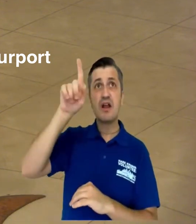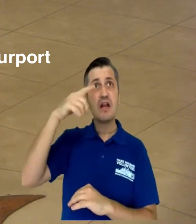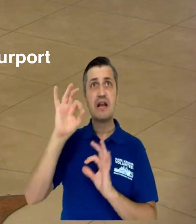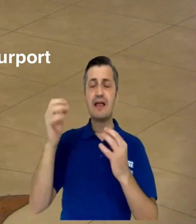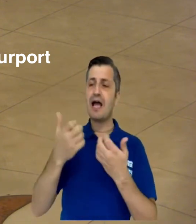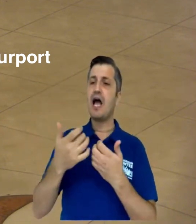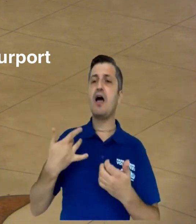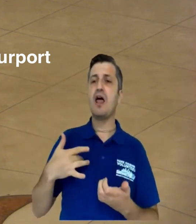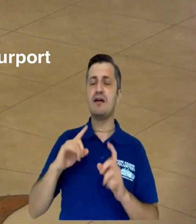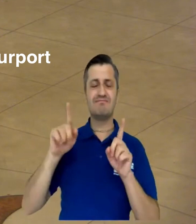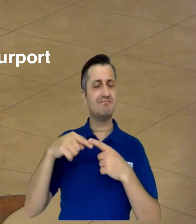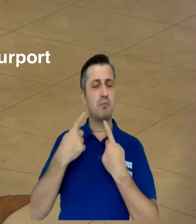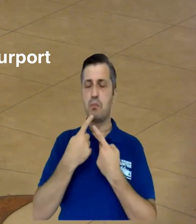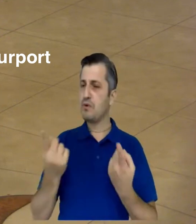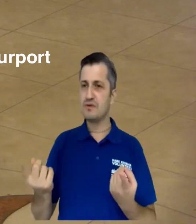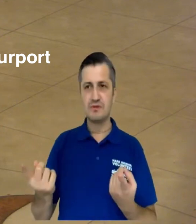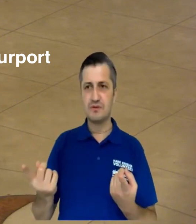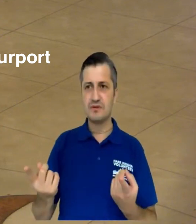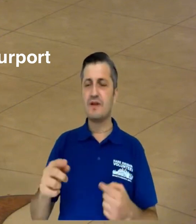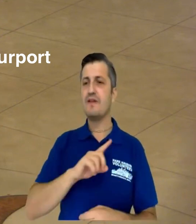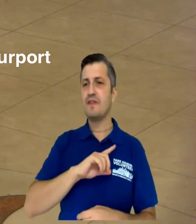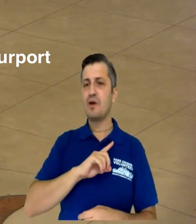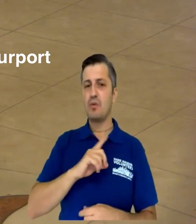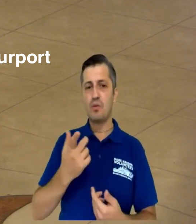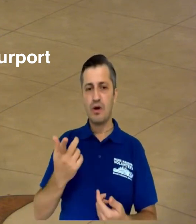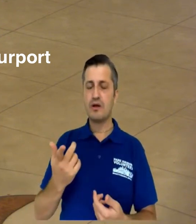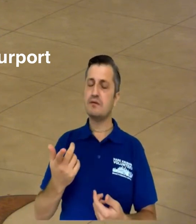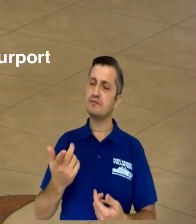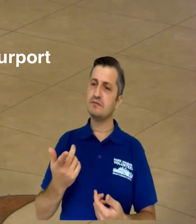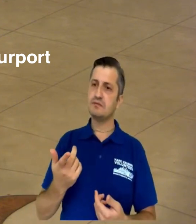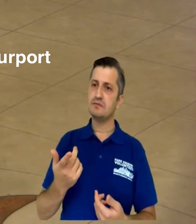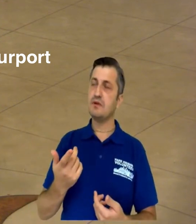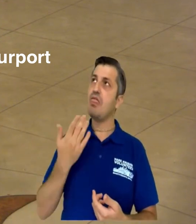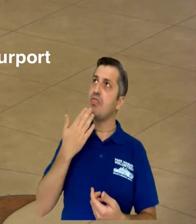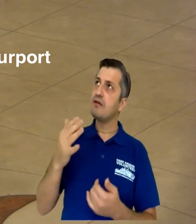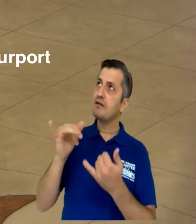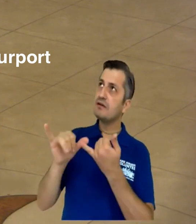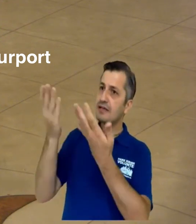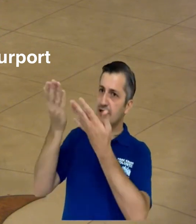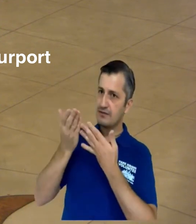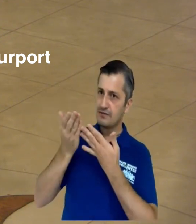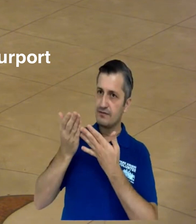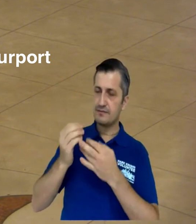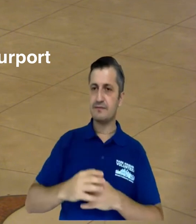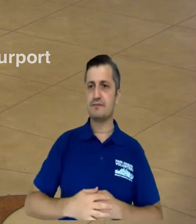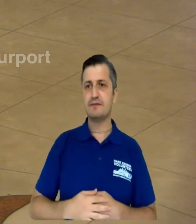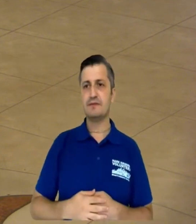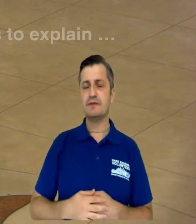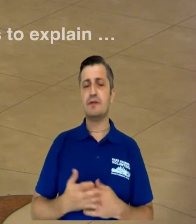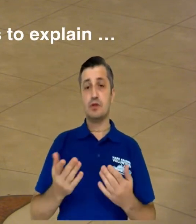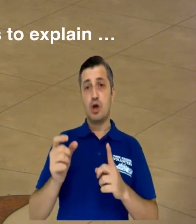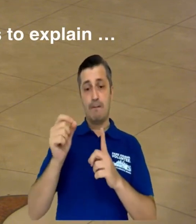Krishna consciousness in the conditioned soul. So Srila Prabhupada, in this purpose, suggests